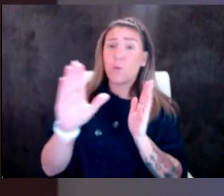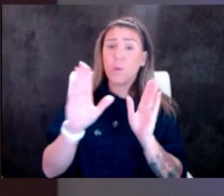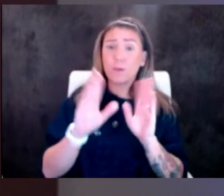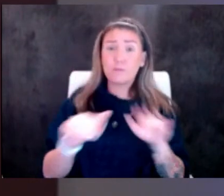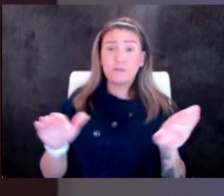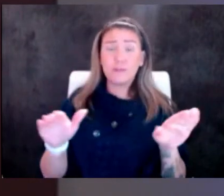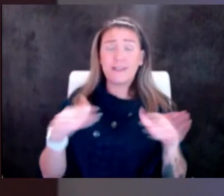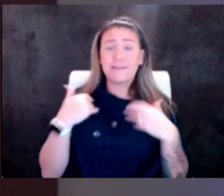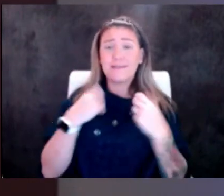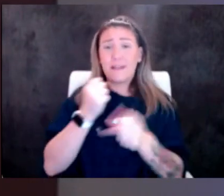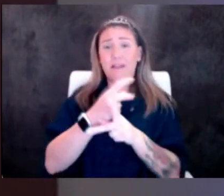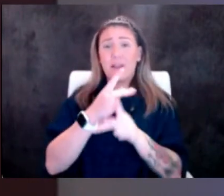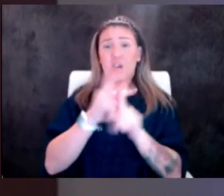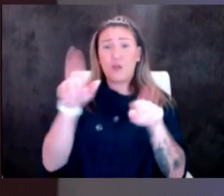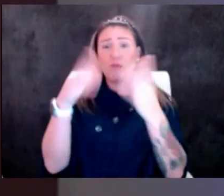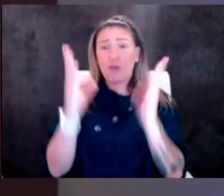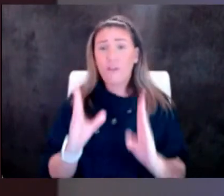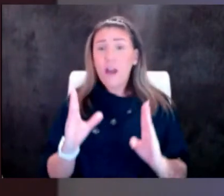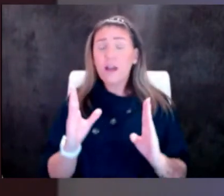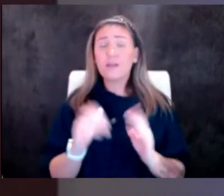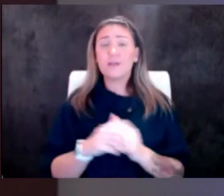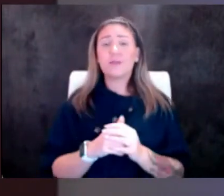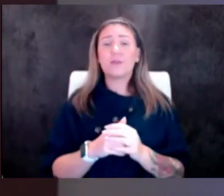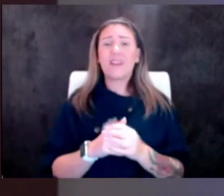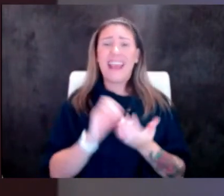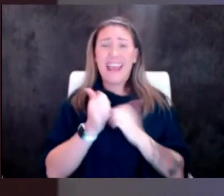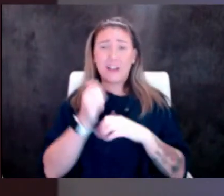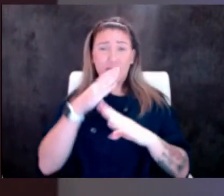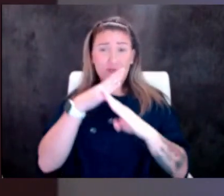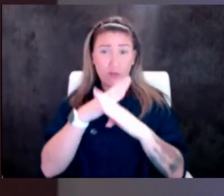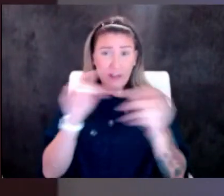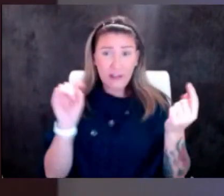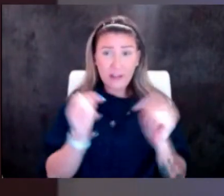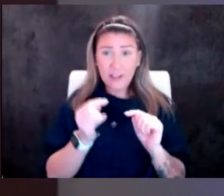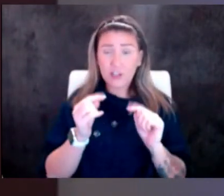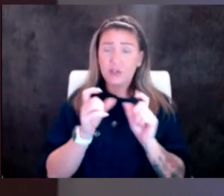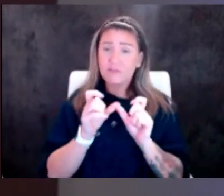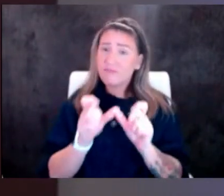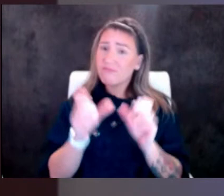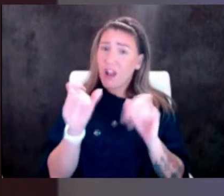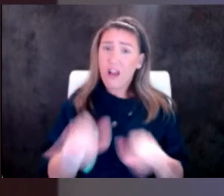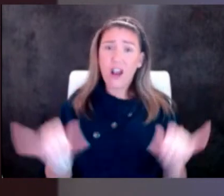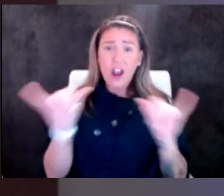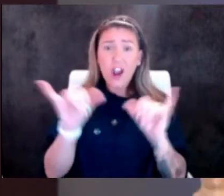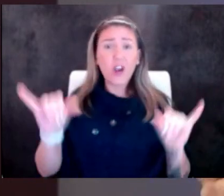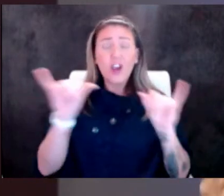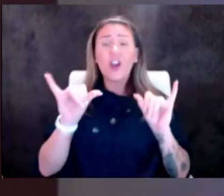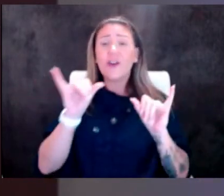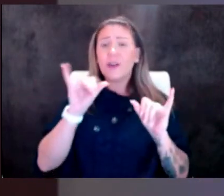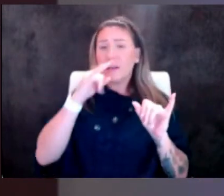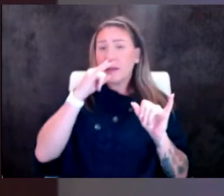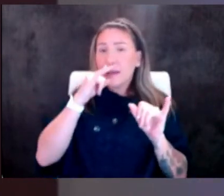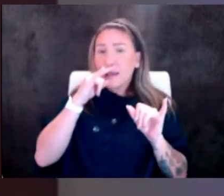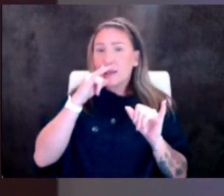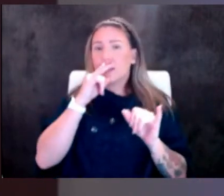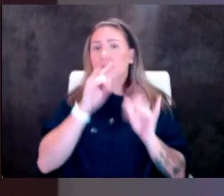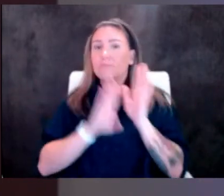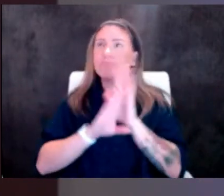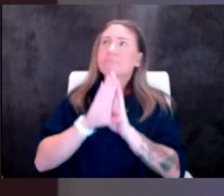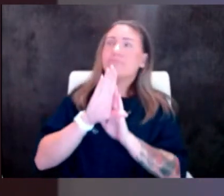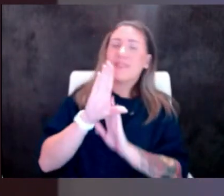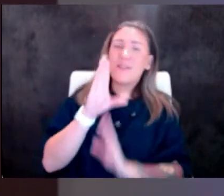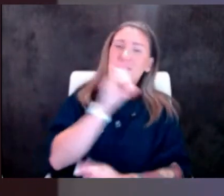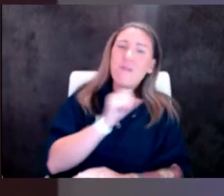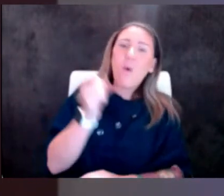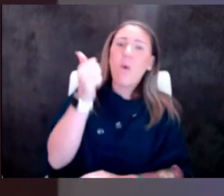provider about these ways to help prevent these injuries. It's an ongoing one. Kids grow up and get older, and they just keep finding new ways